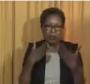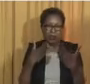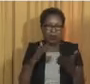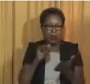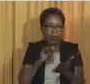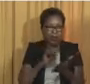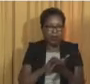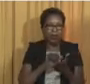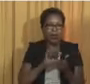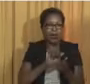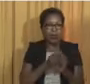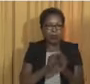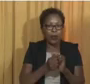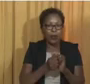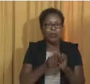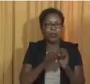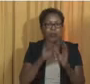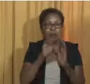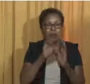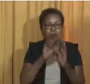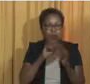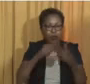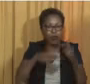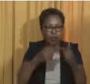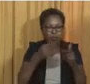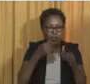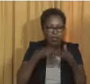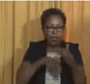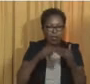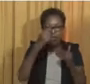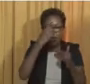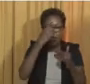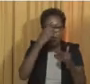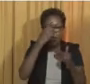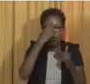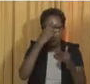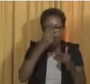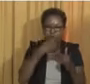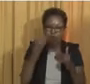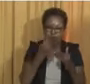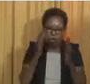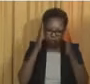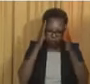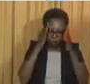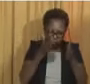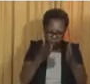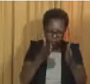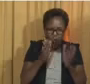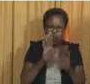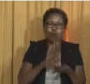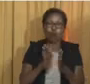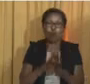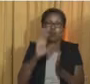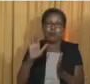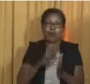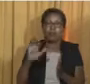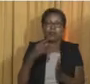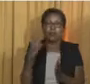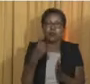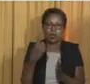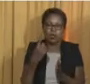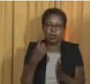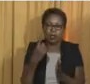amendment process under the Constitution of India is exclusively vested in the legislature. This therefore means the